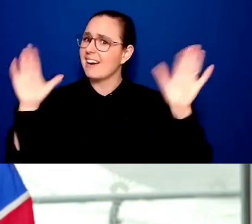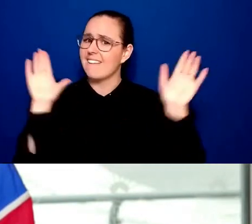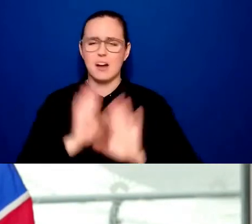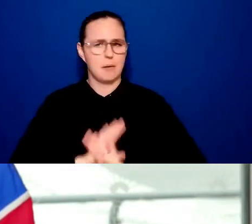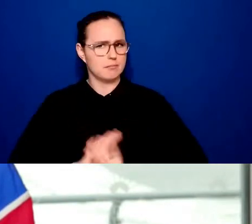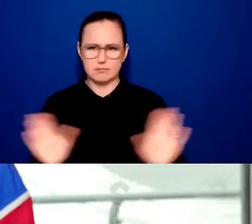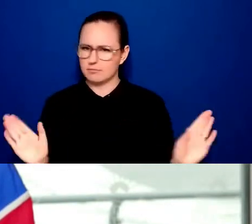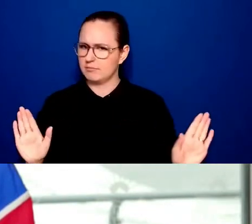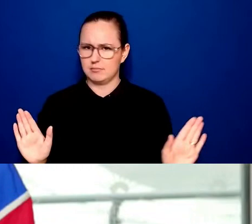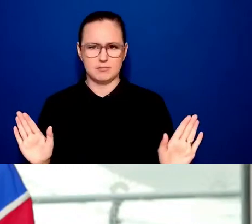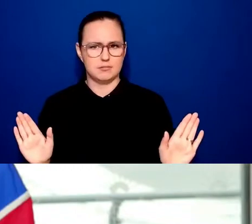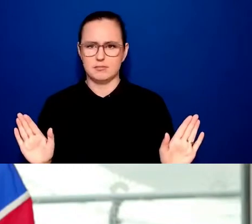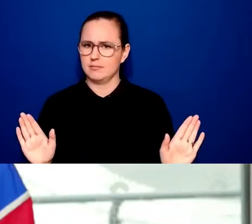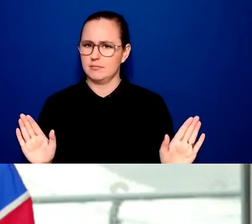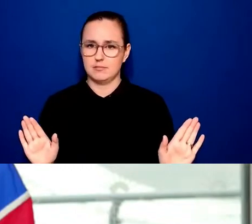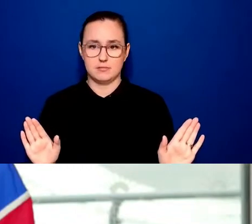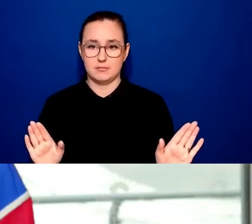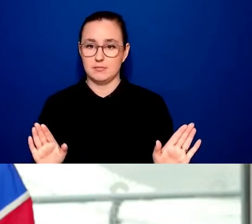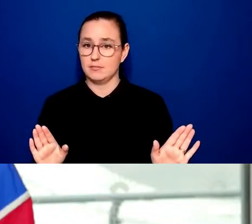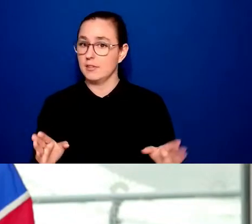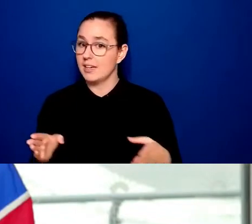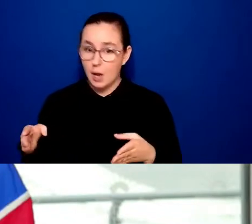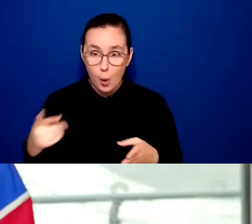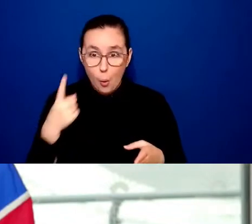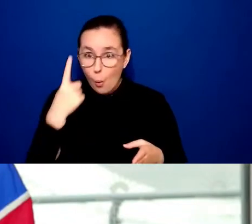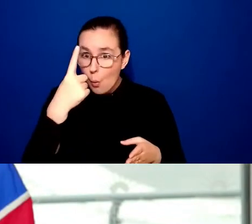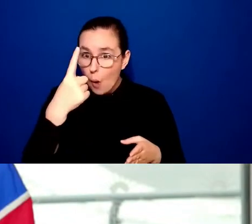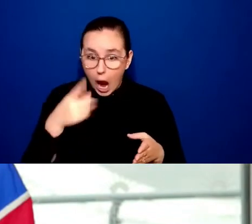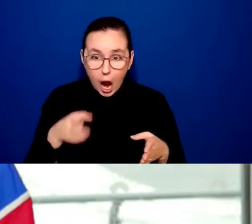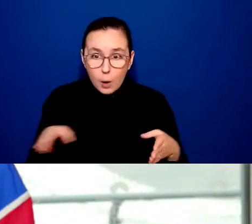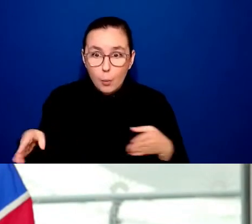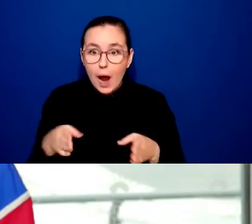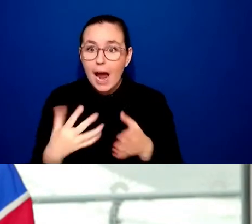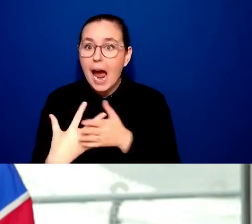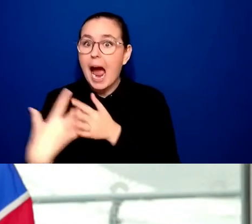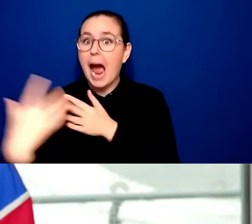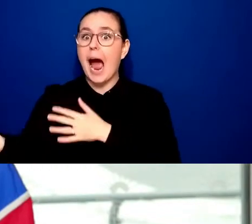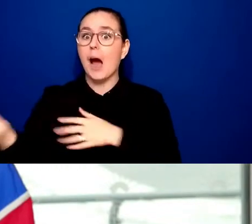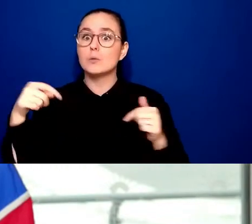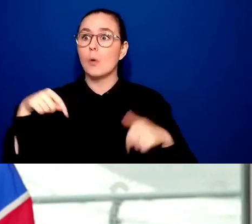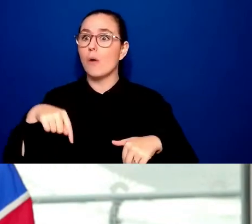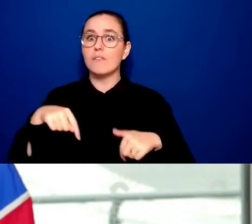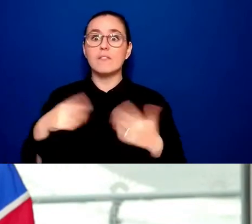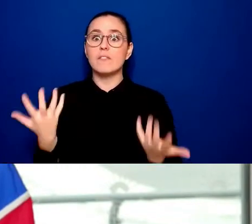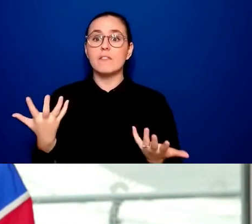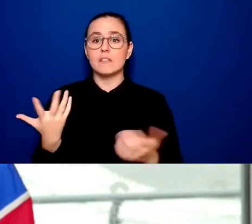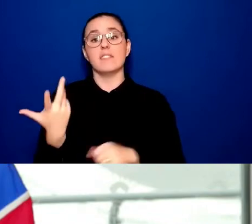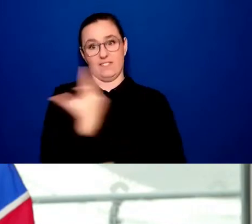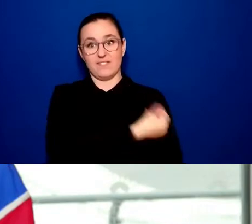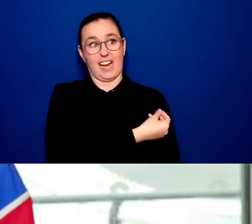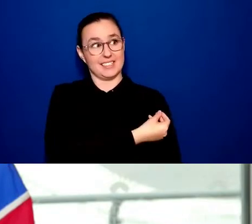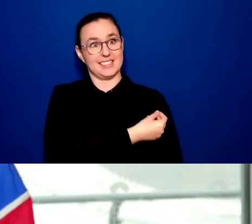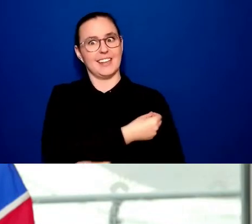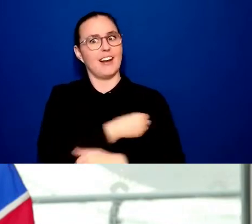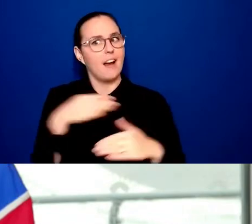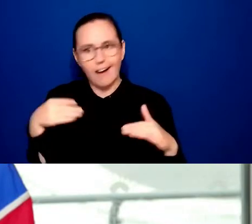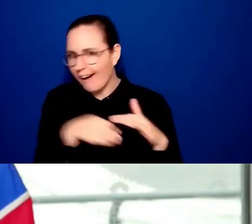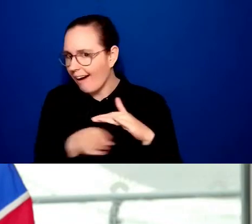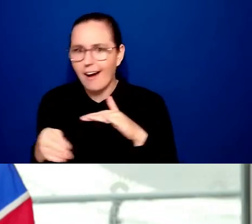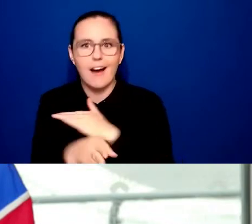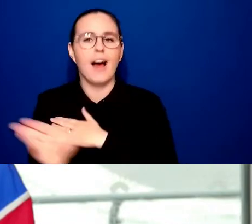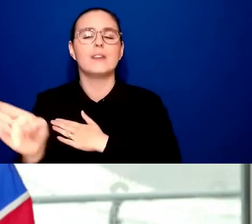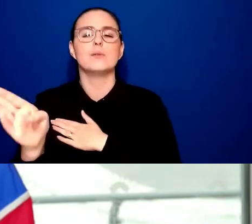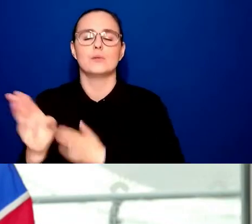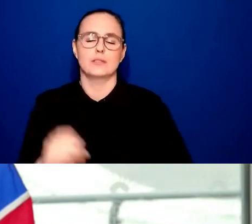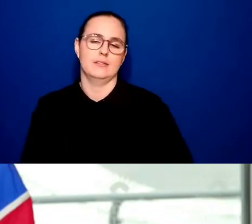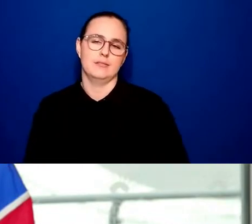forward, really, for communities, and that's the path of vaccination. And so we have to keep pushing forward. And remember, if